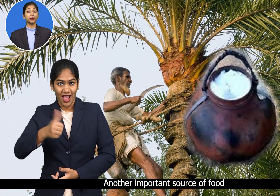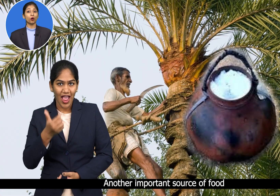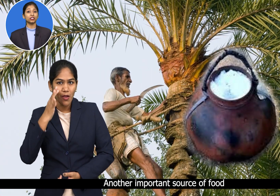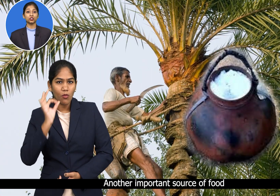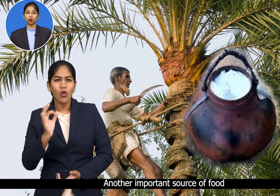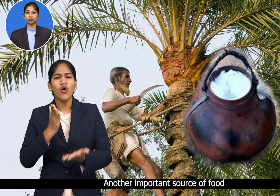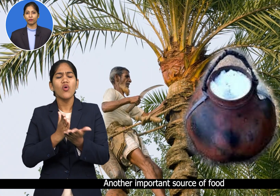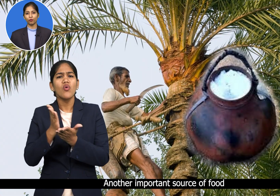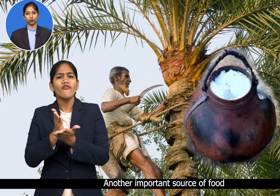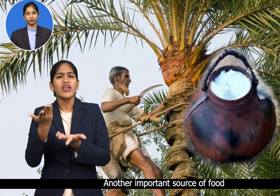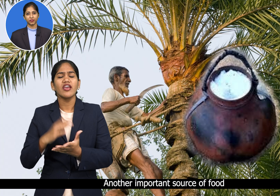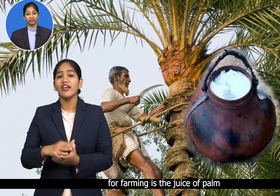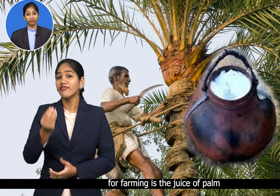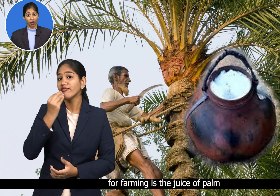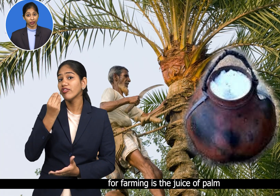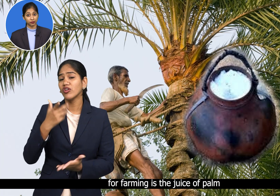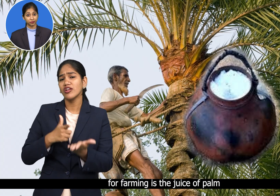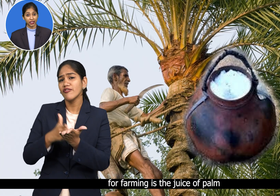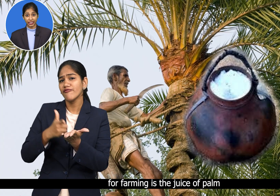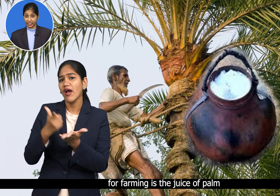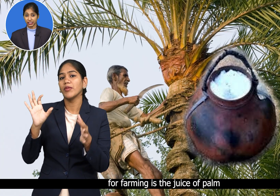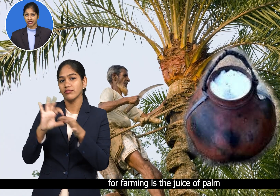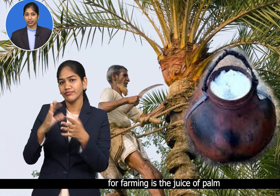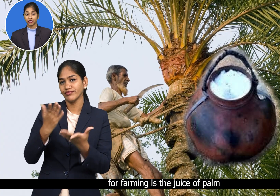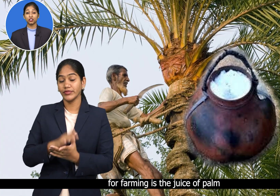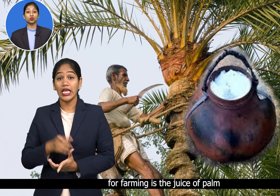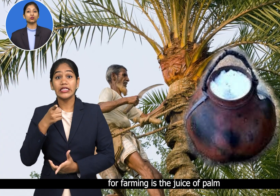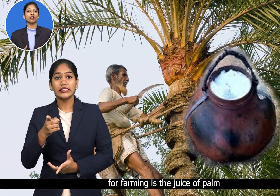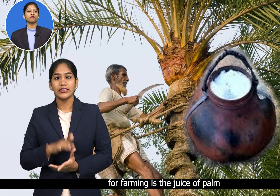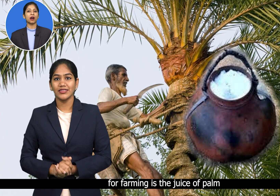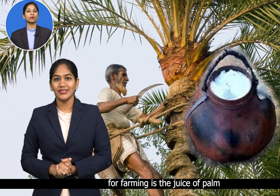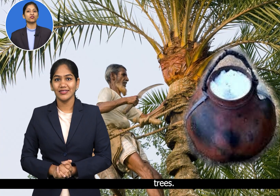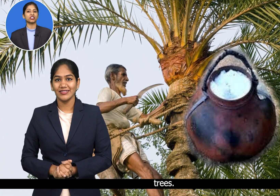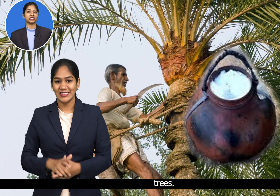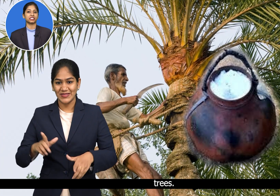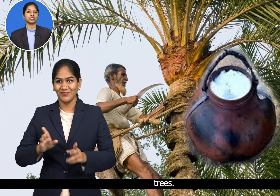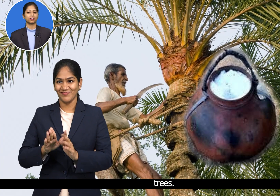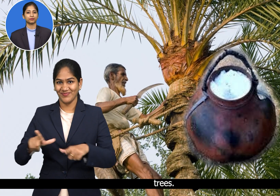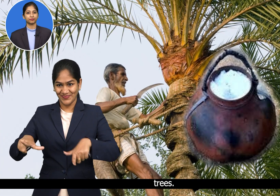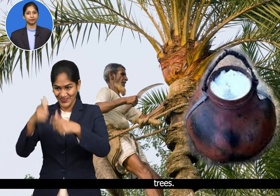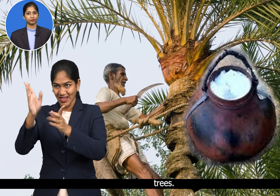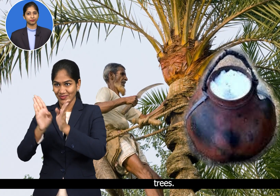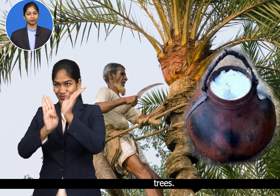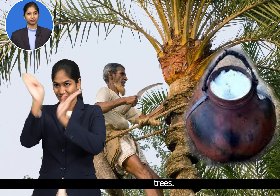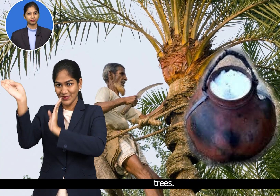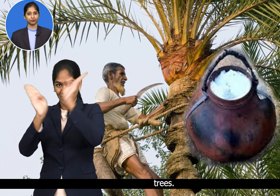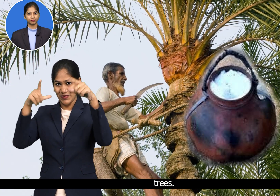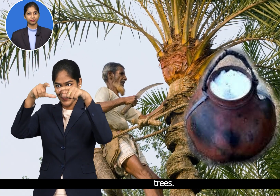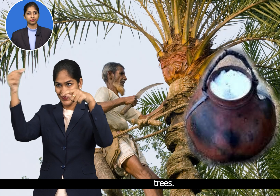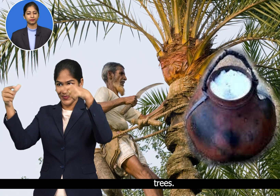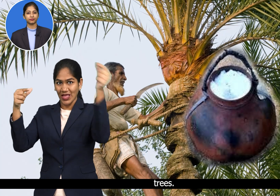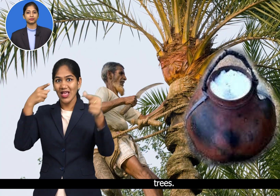Another important source of food for farming is the juice of palm trees.